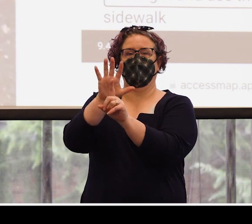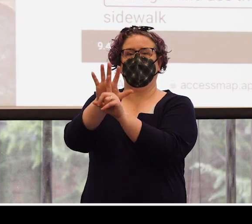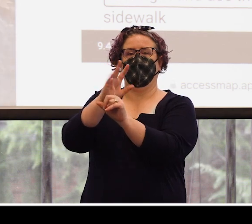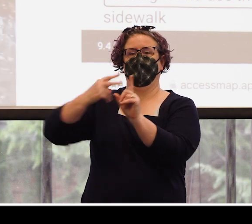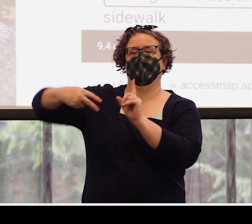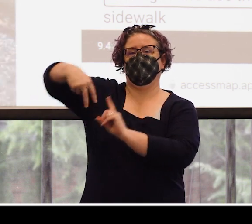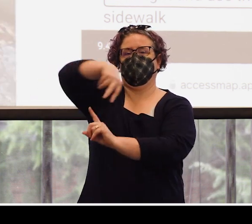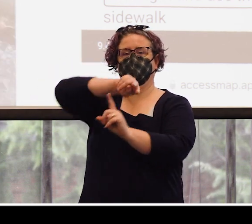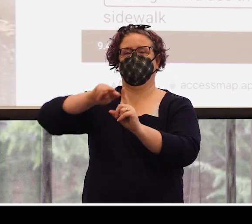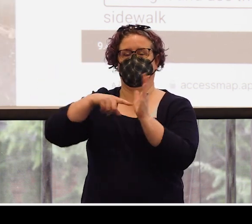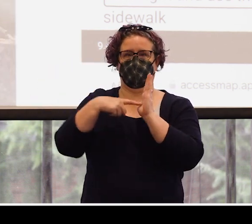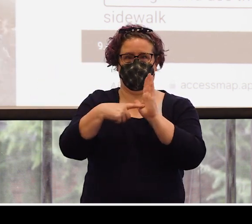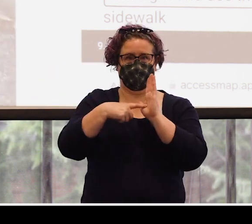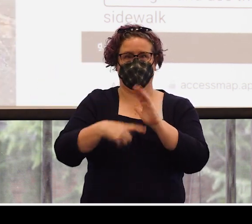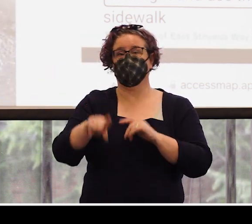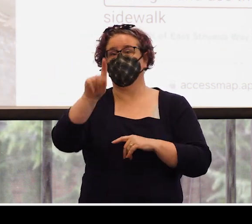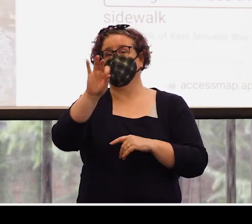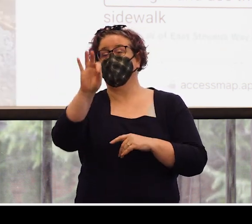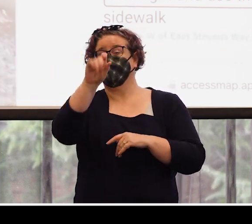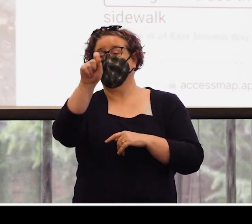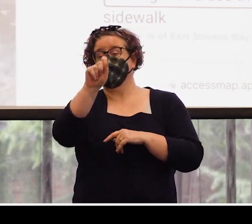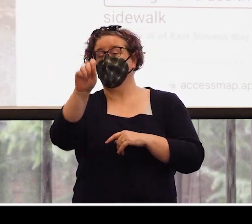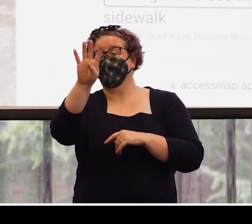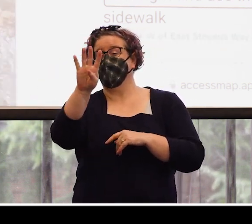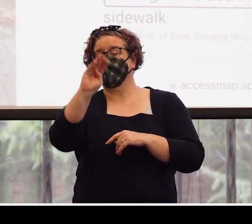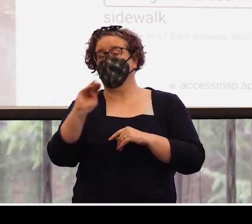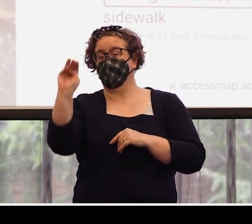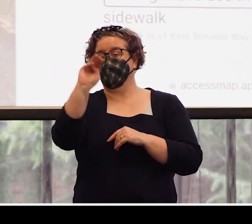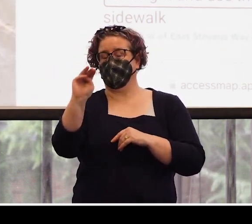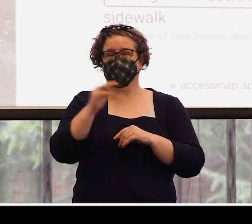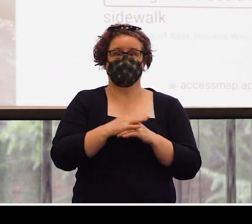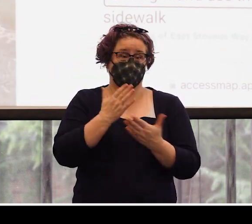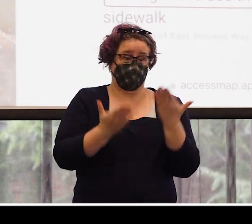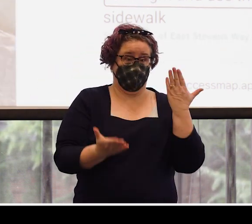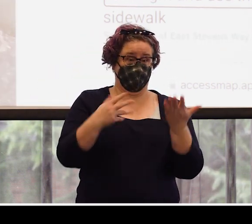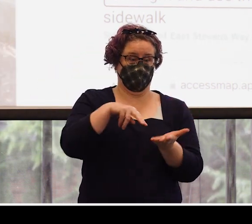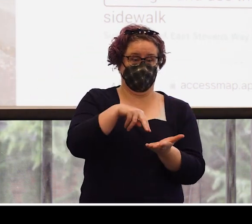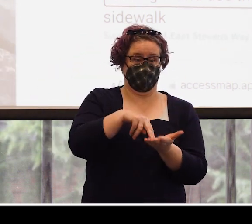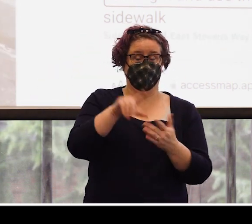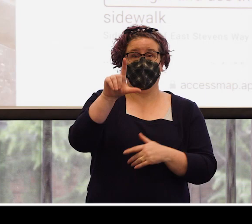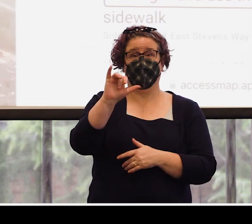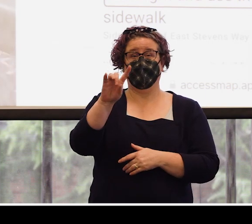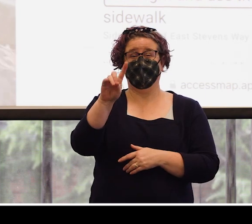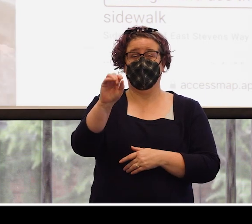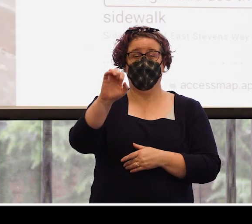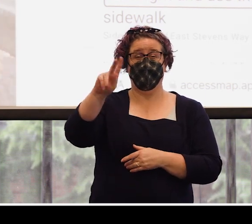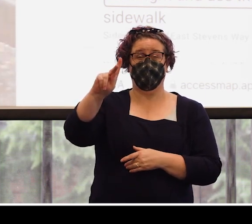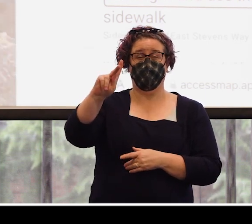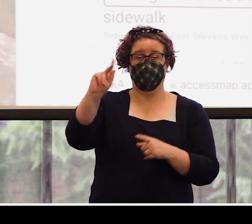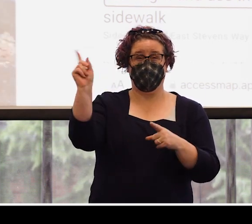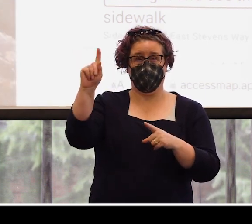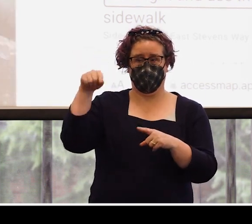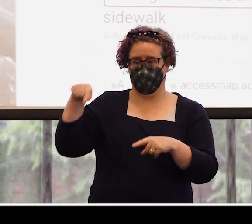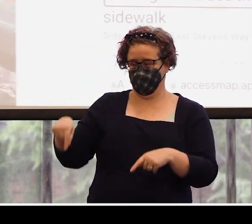tell meters. you how far those landmarks might be from where you are.